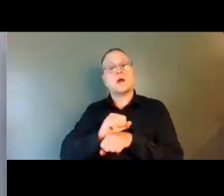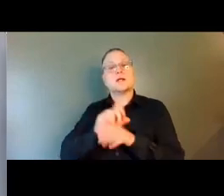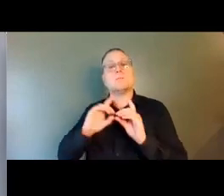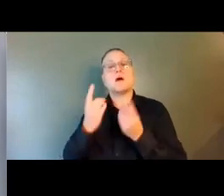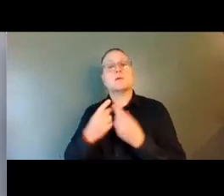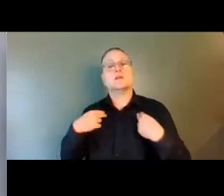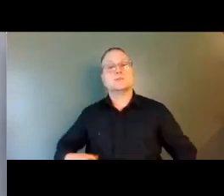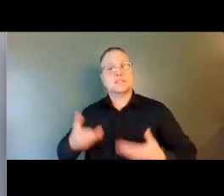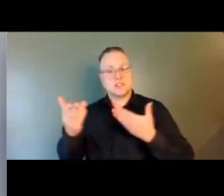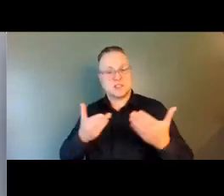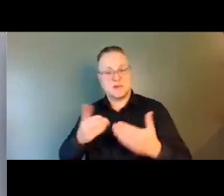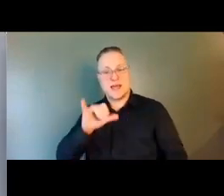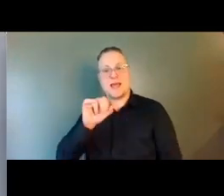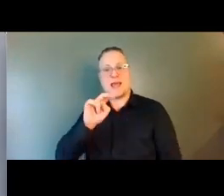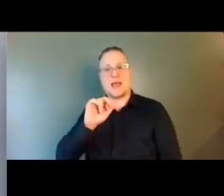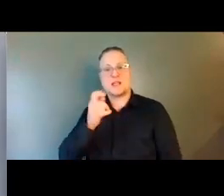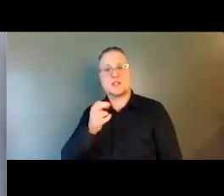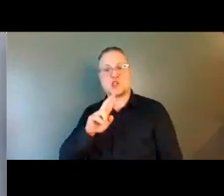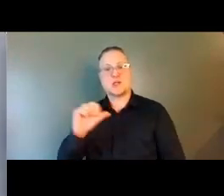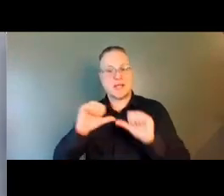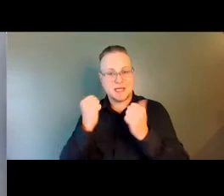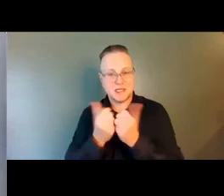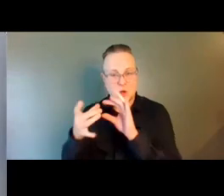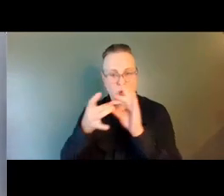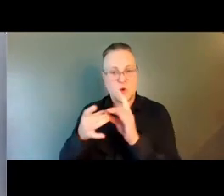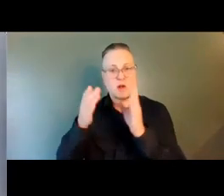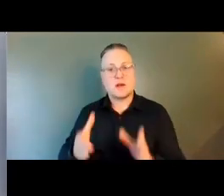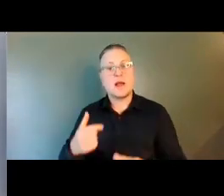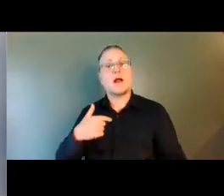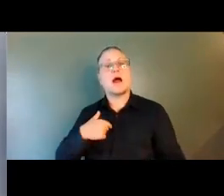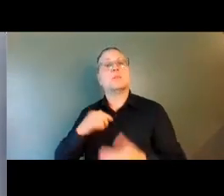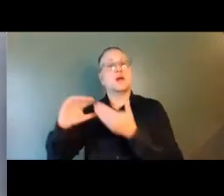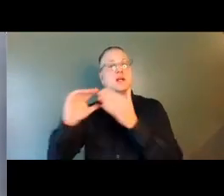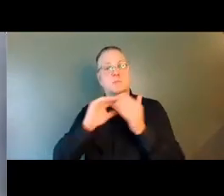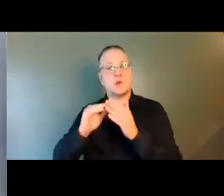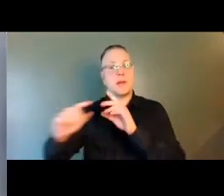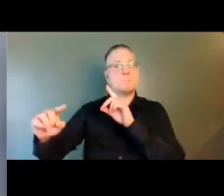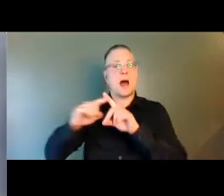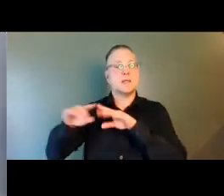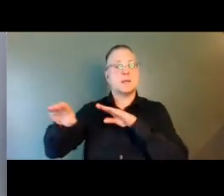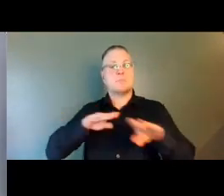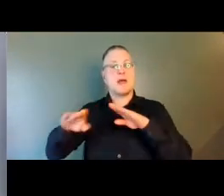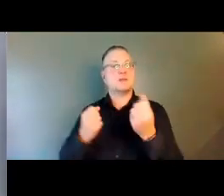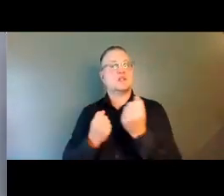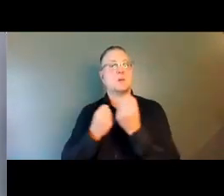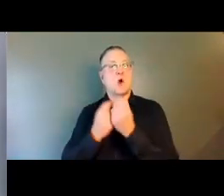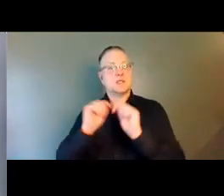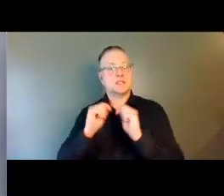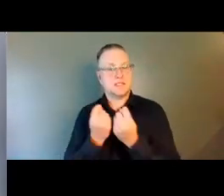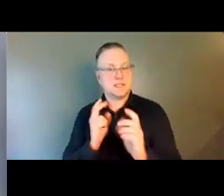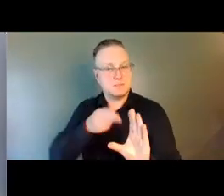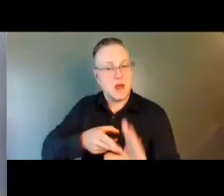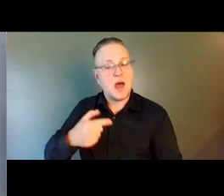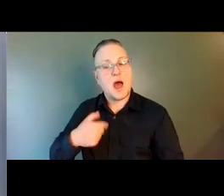in the Disability Services Division on the Community Capacity Positive Behavior Supports team. I've been